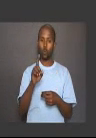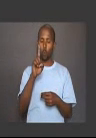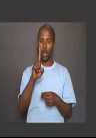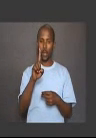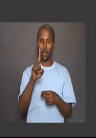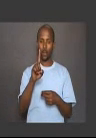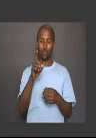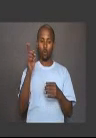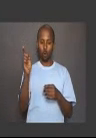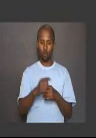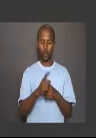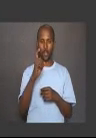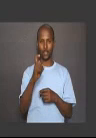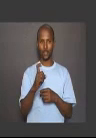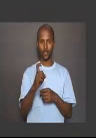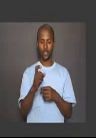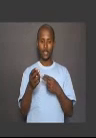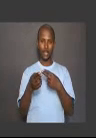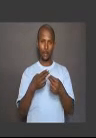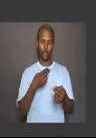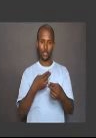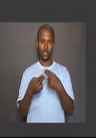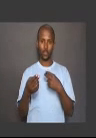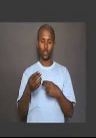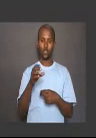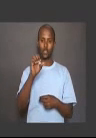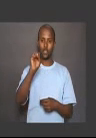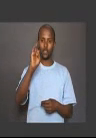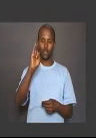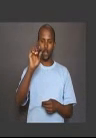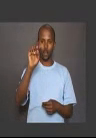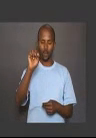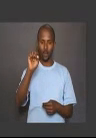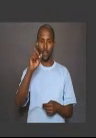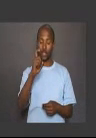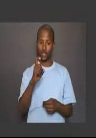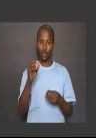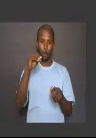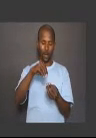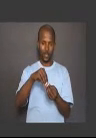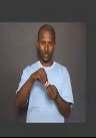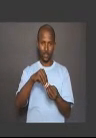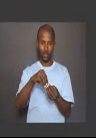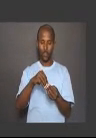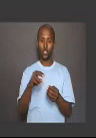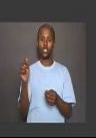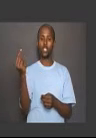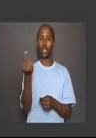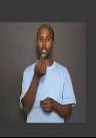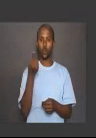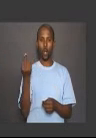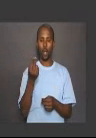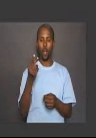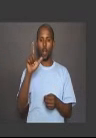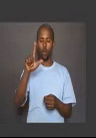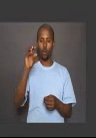1 over x times sine x plus the natural